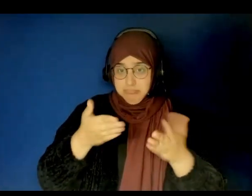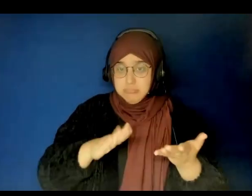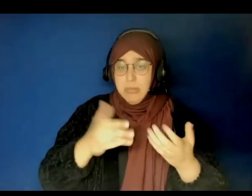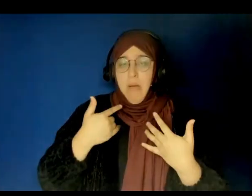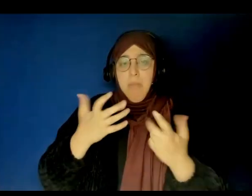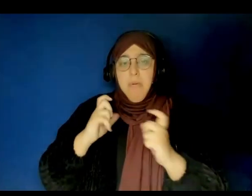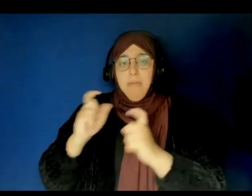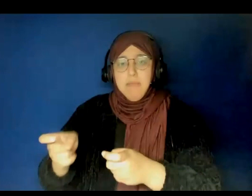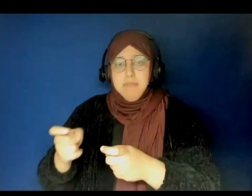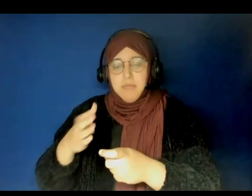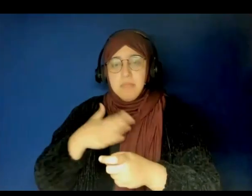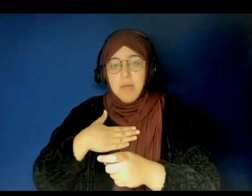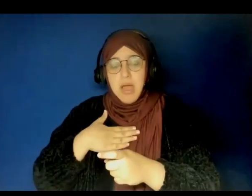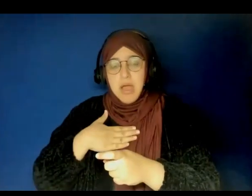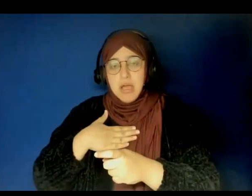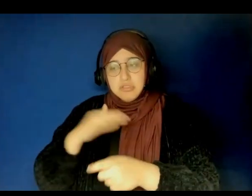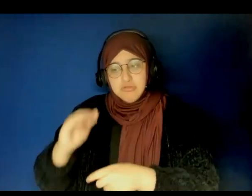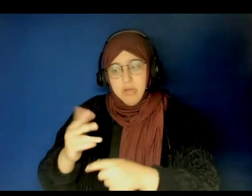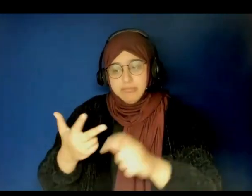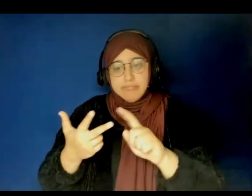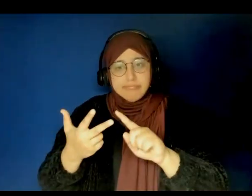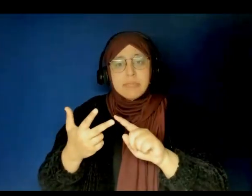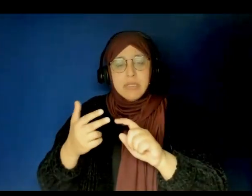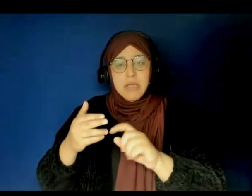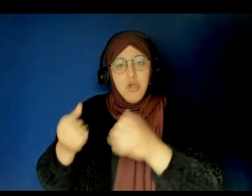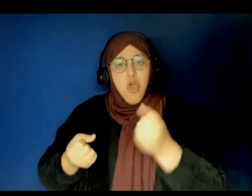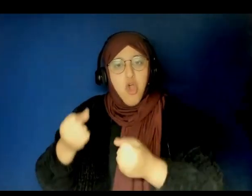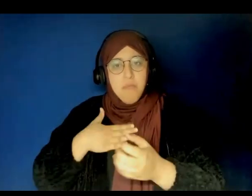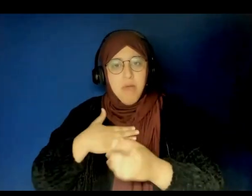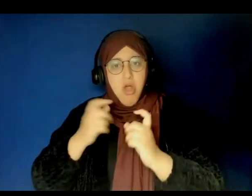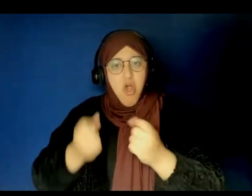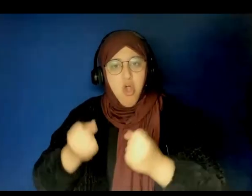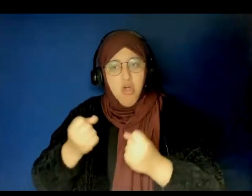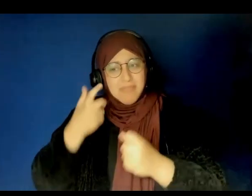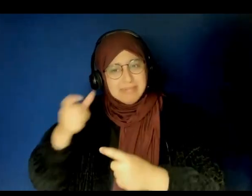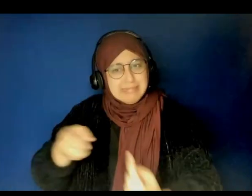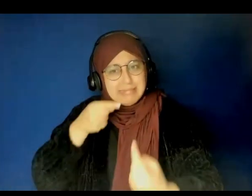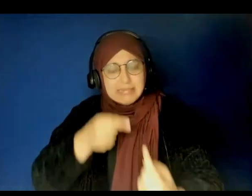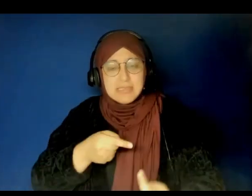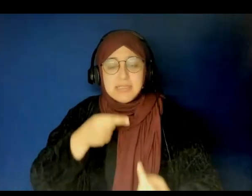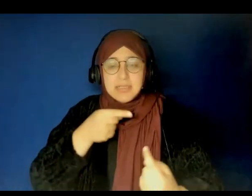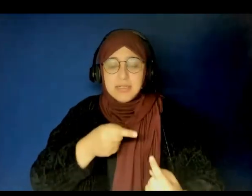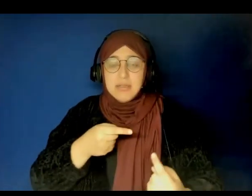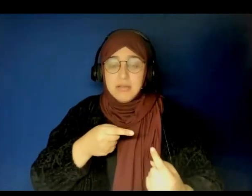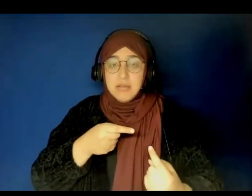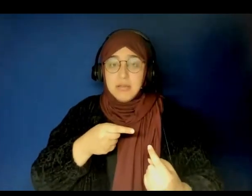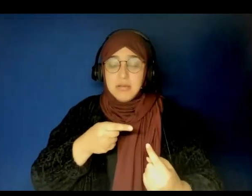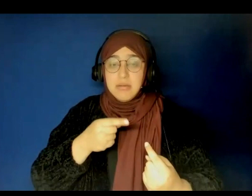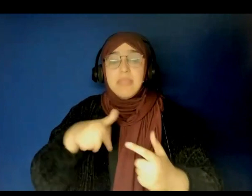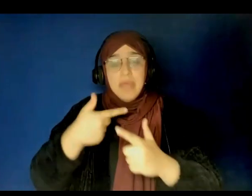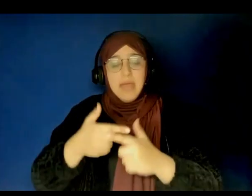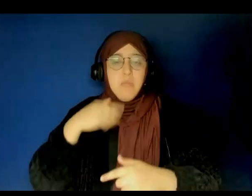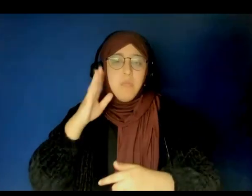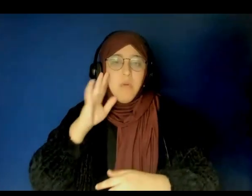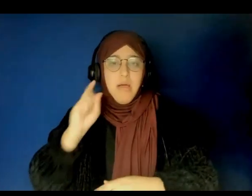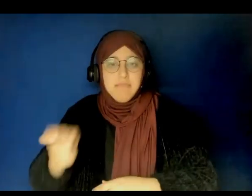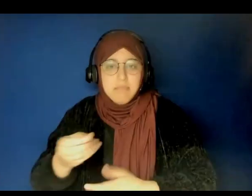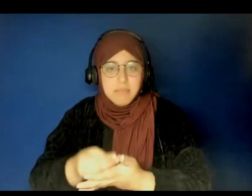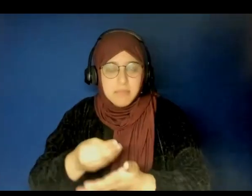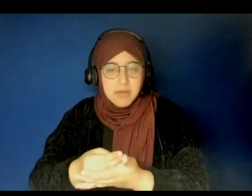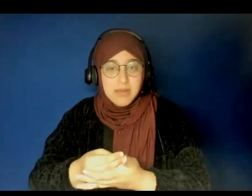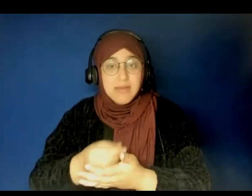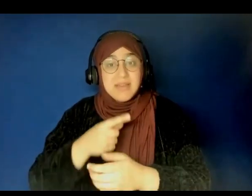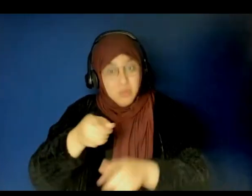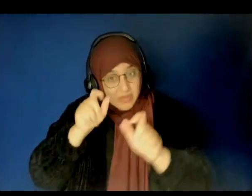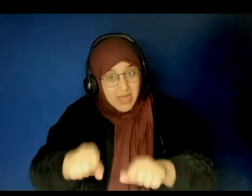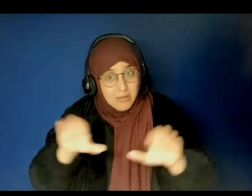inheritance. You can do that, but the other inheritors have to approve it. Otherwise, the value of that would be